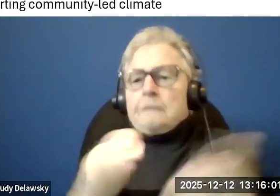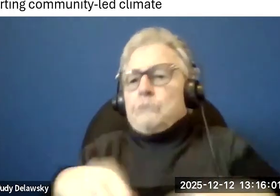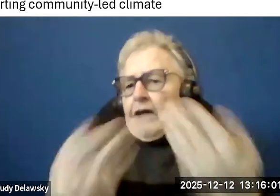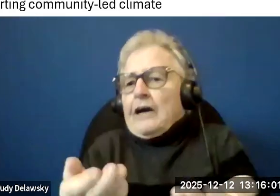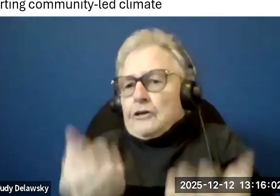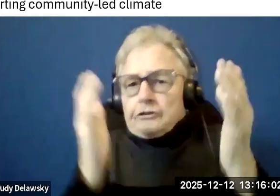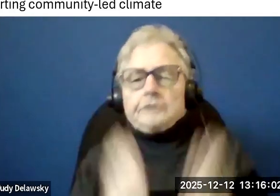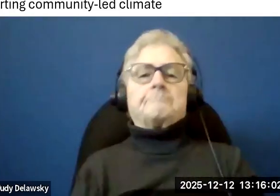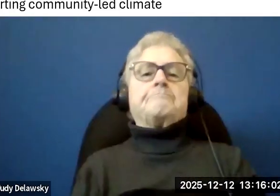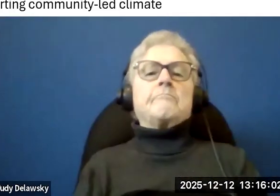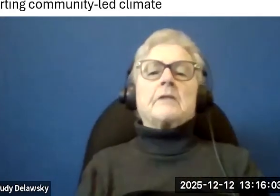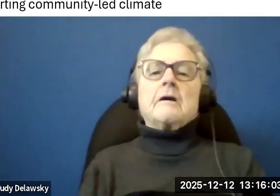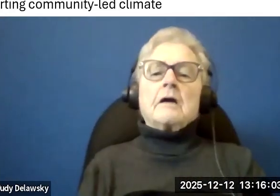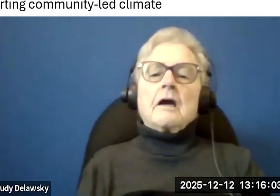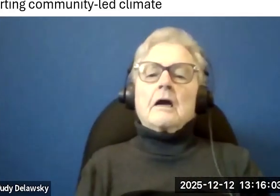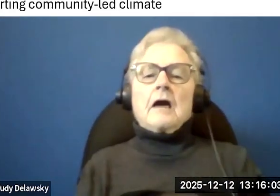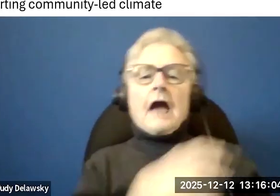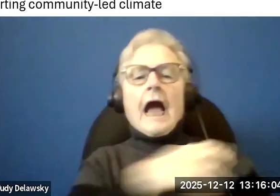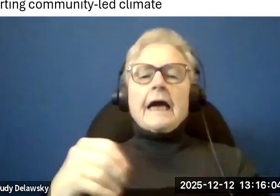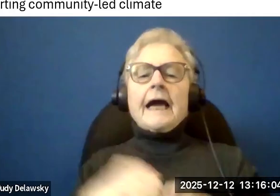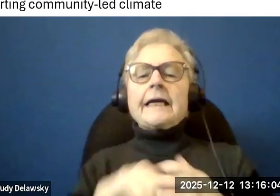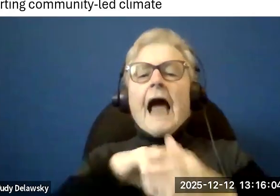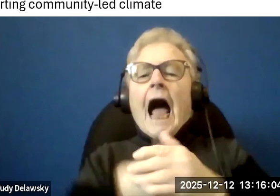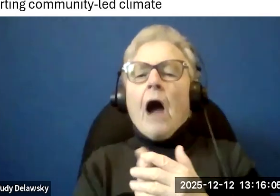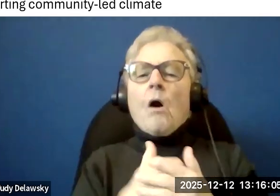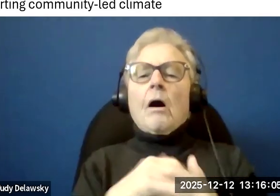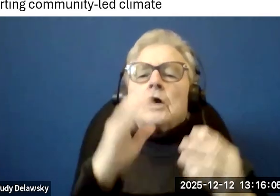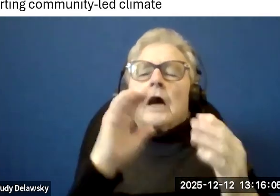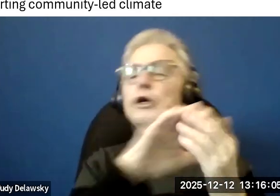how the community works together.